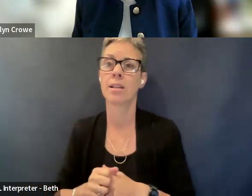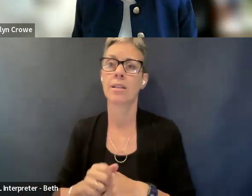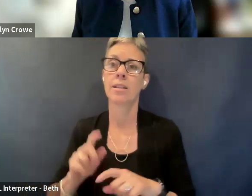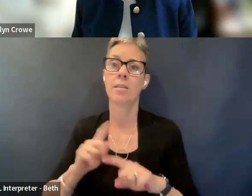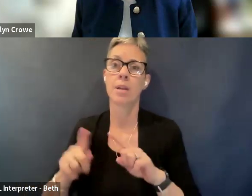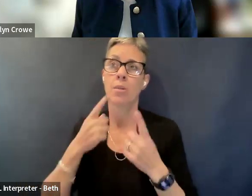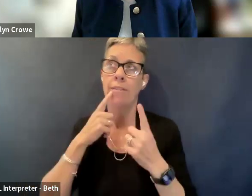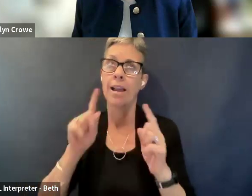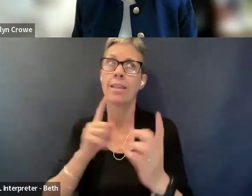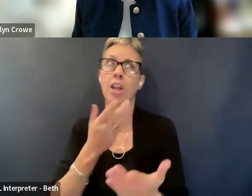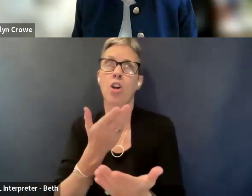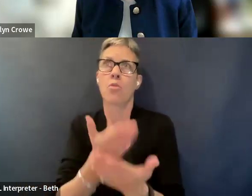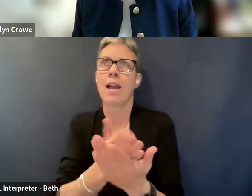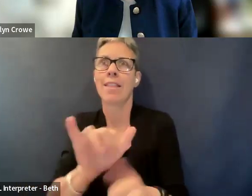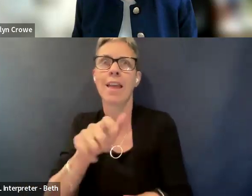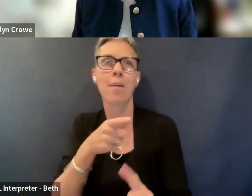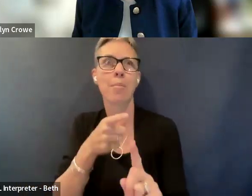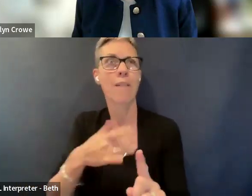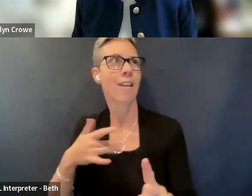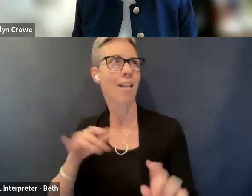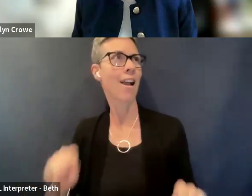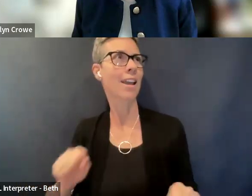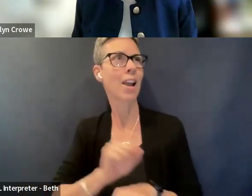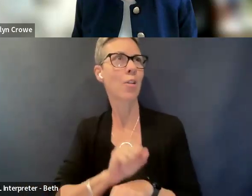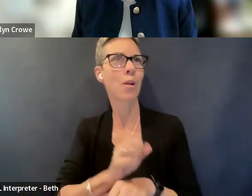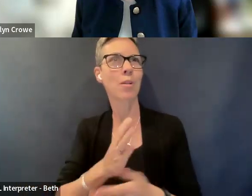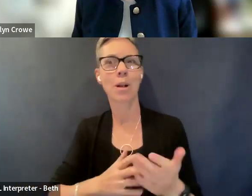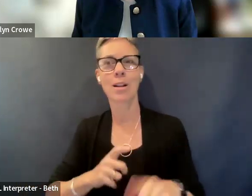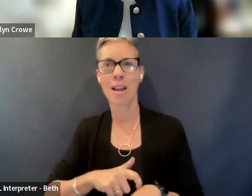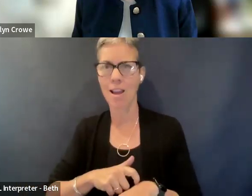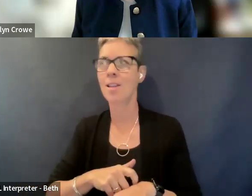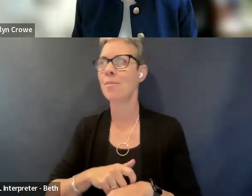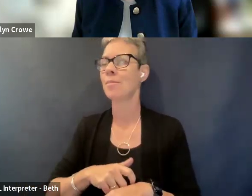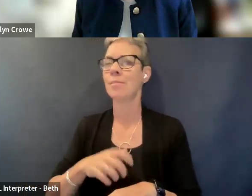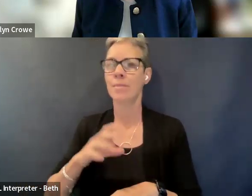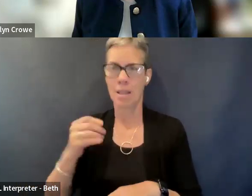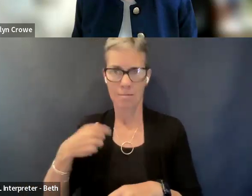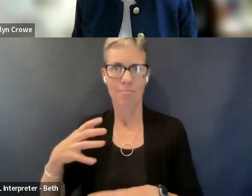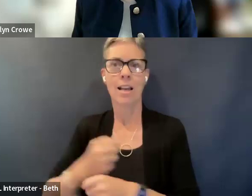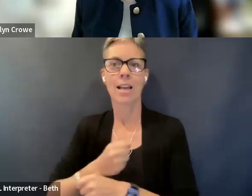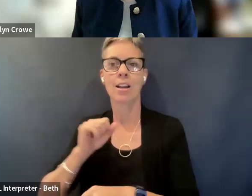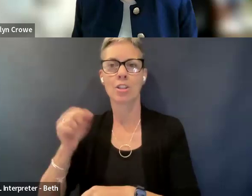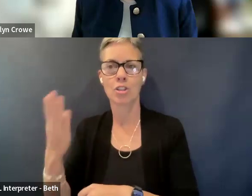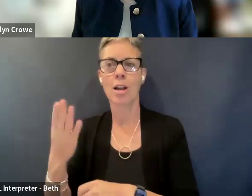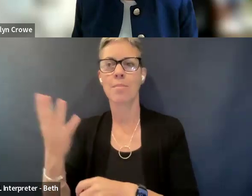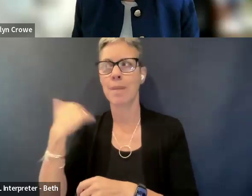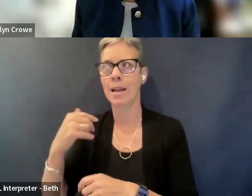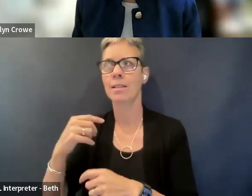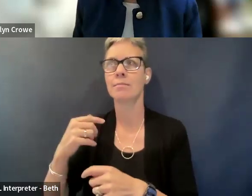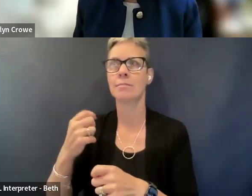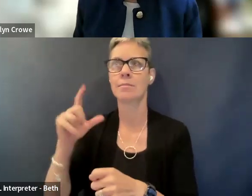point where we can get a part-time job. I got a job on the Iowa Warm Line in 2001. Wait, no,